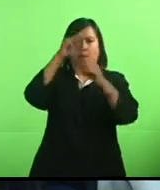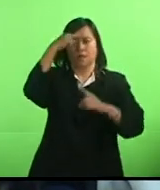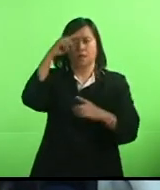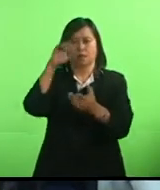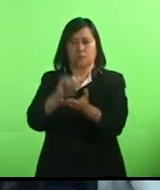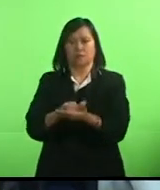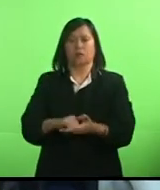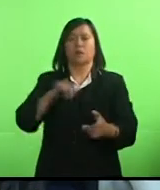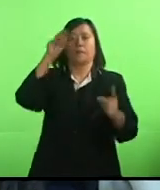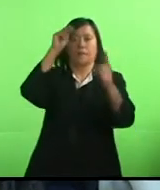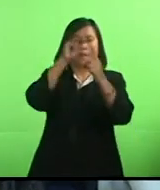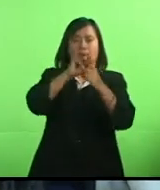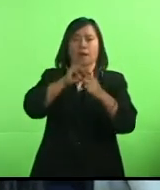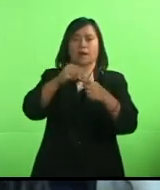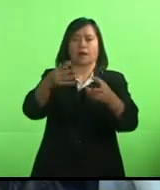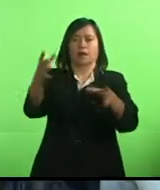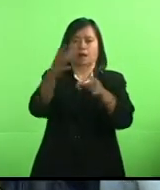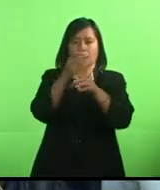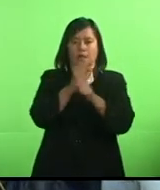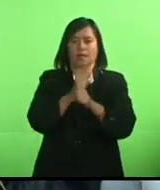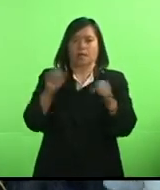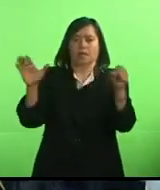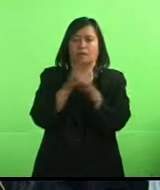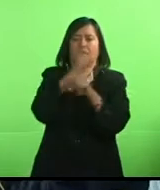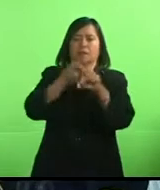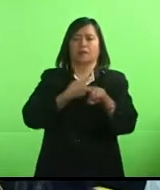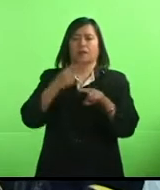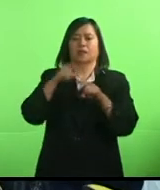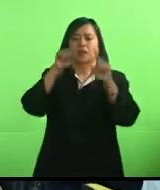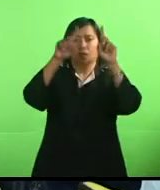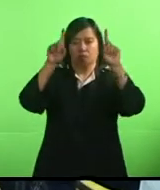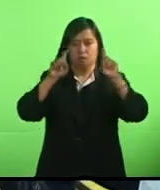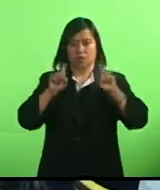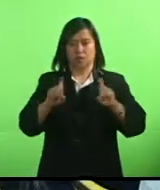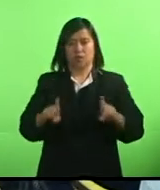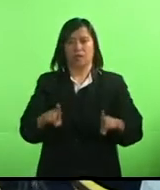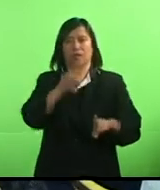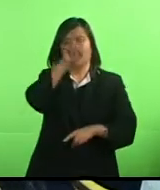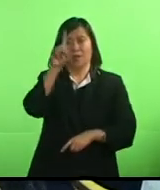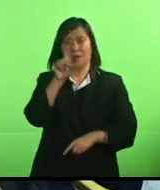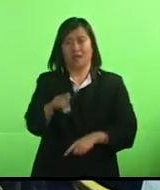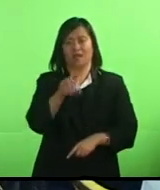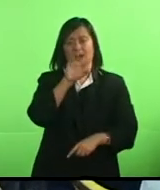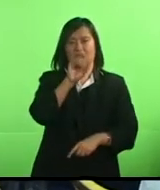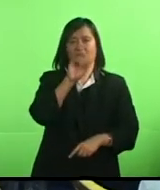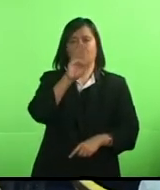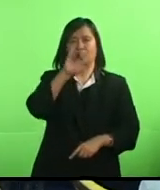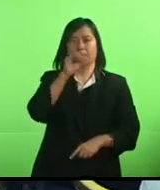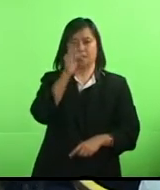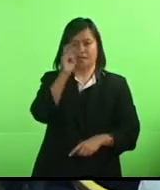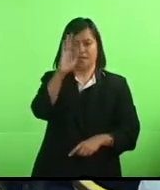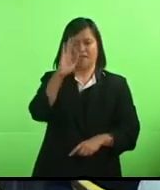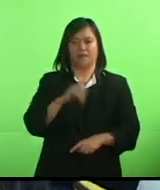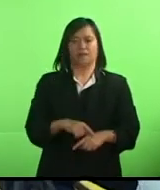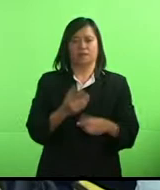Your marks come totally from your objective papers, your midterm,